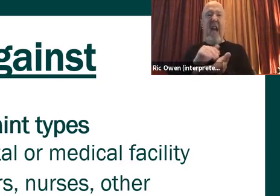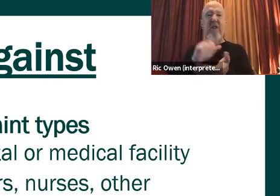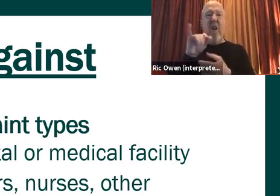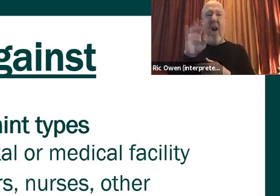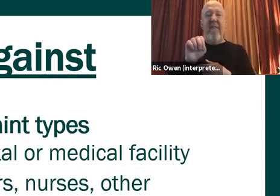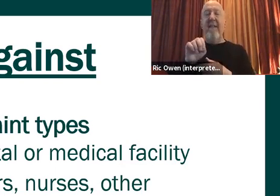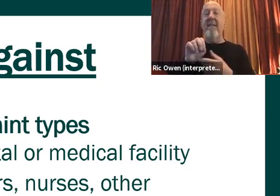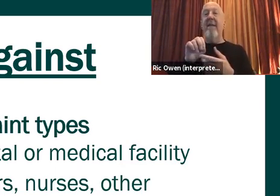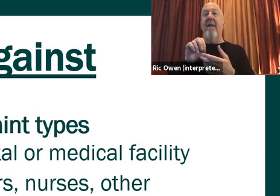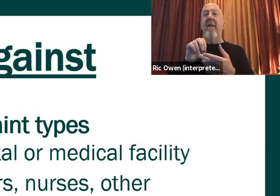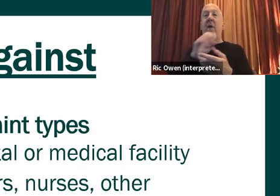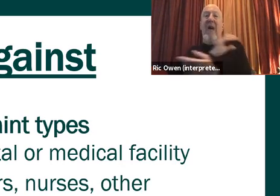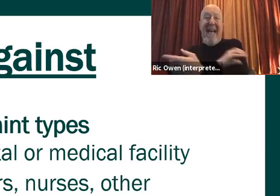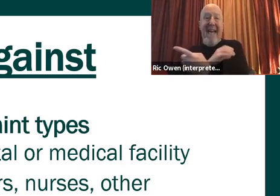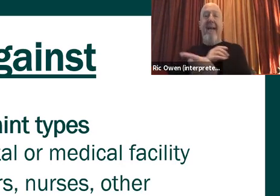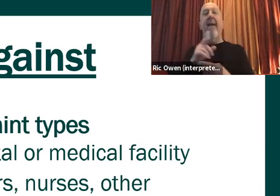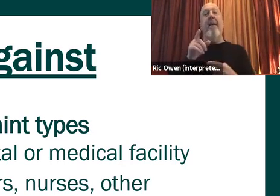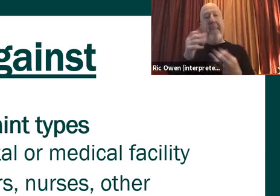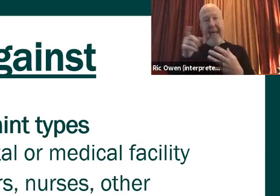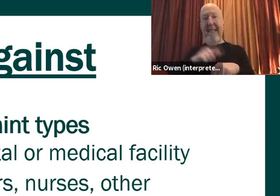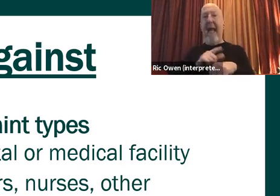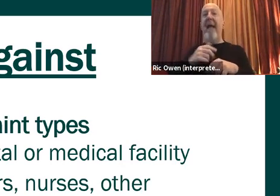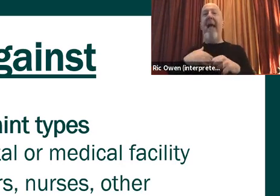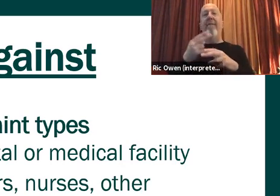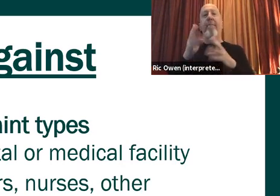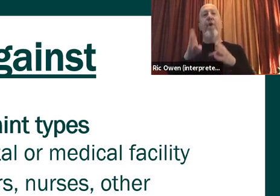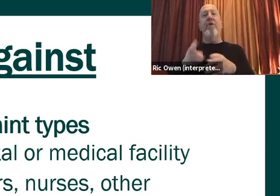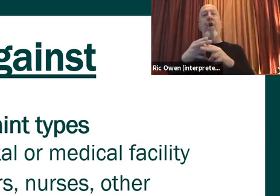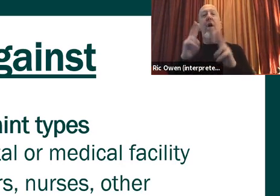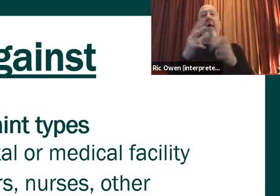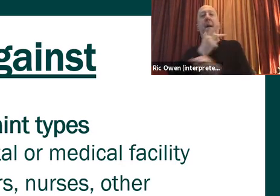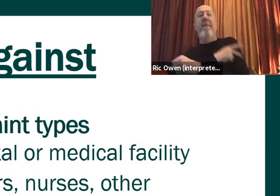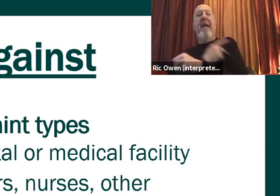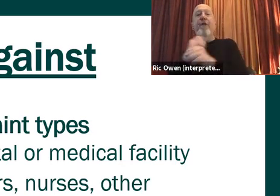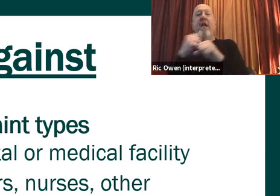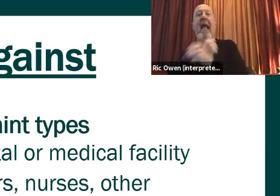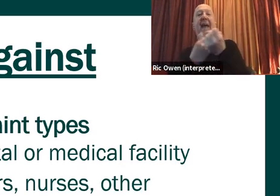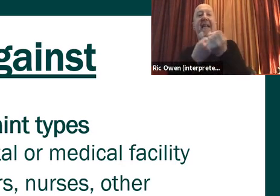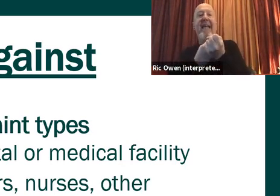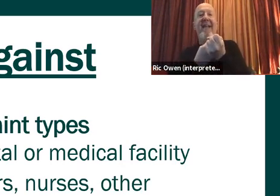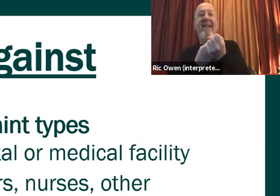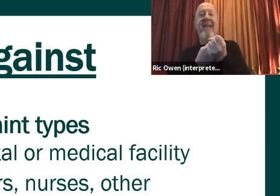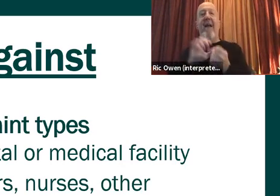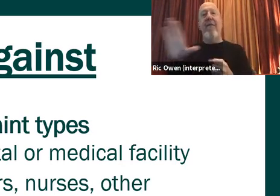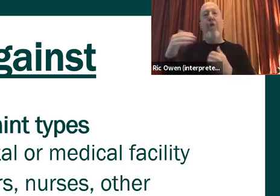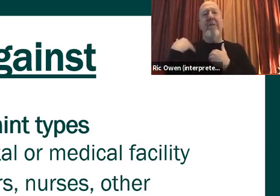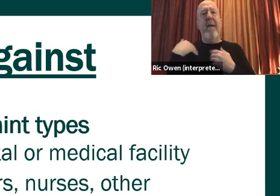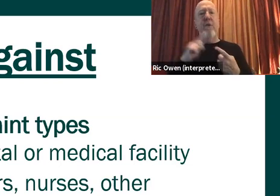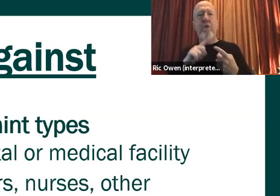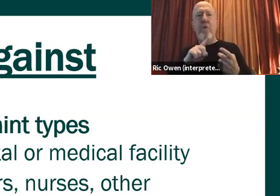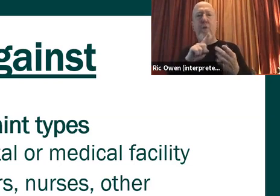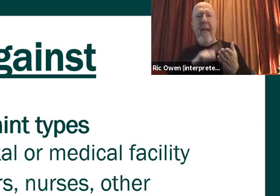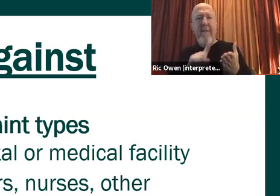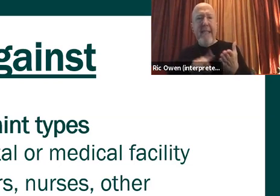facilities have something called a patient advocate, who is charged with receiving and investigating complaints. You can